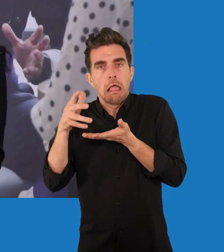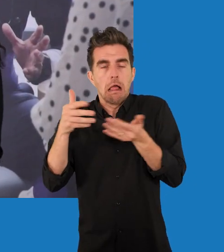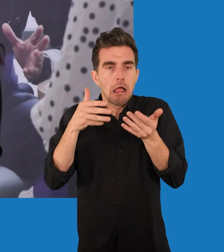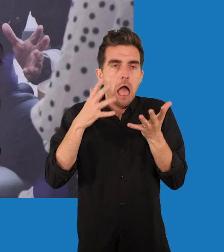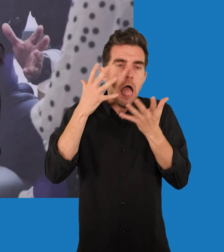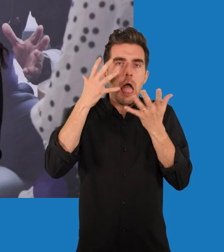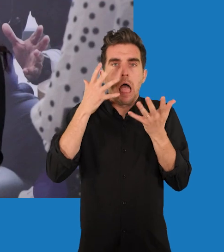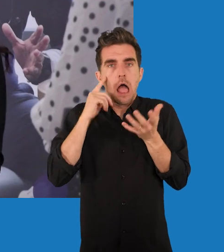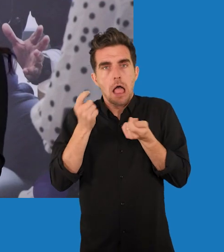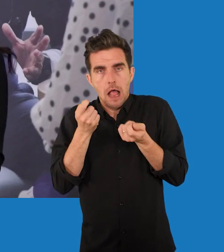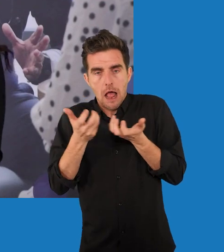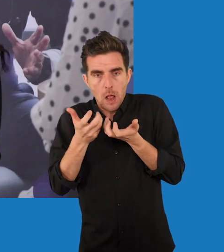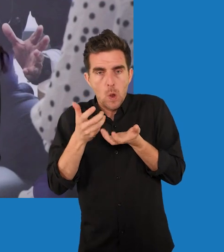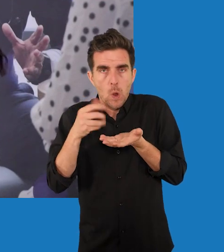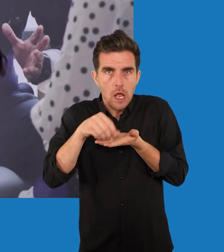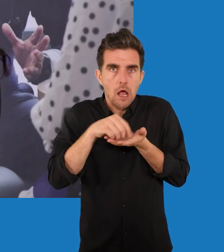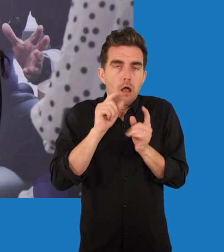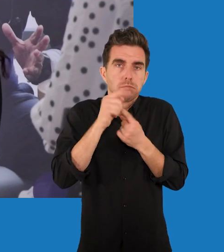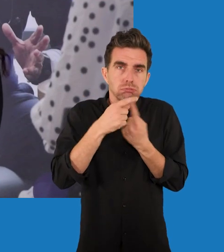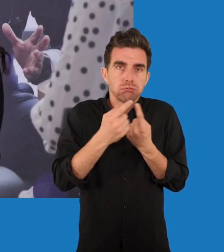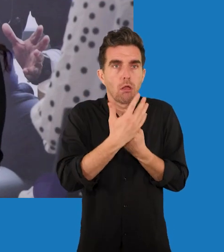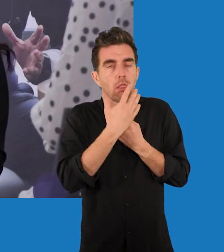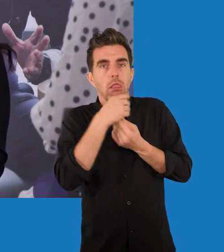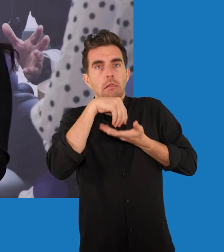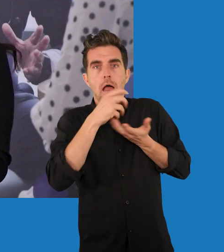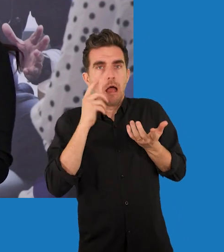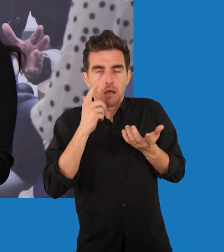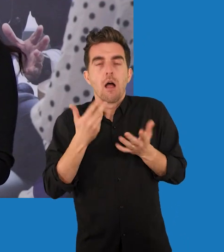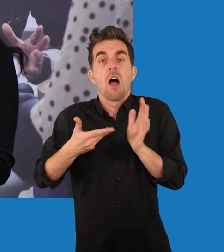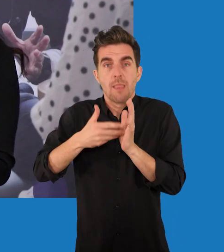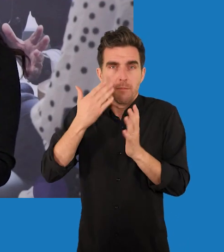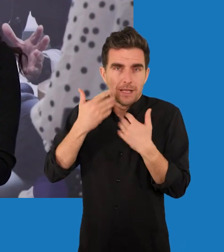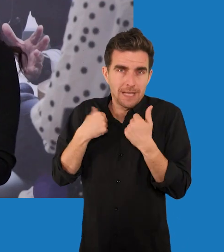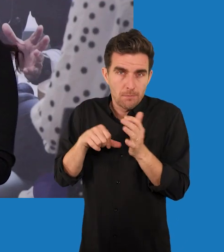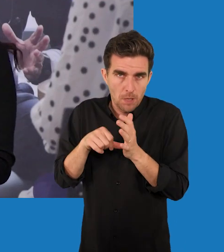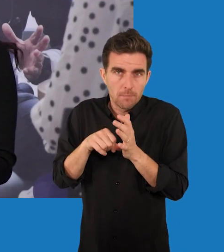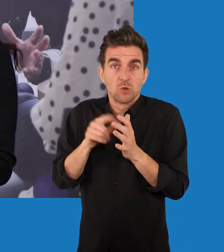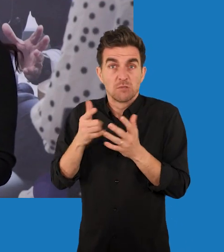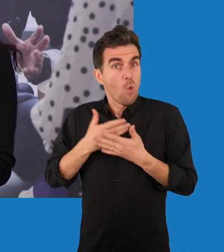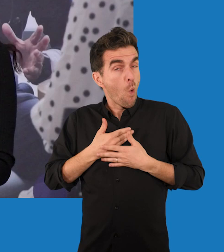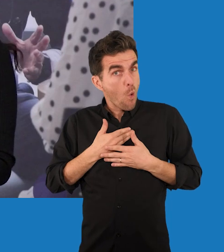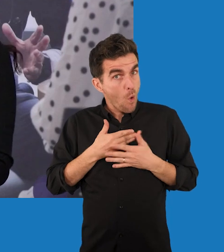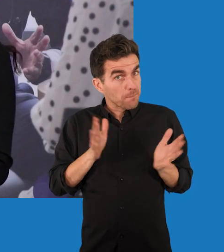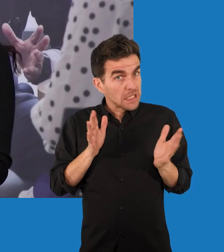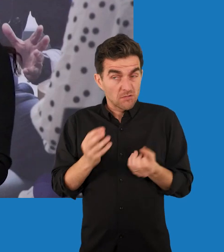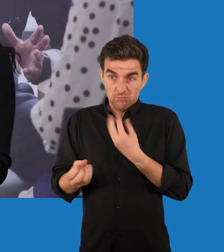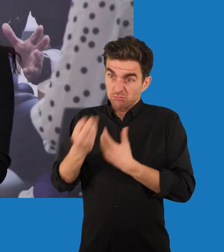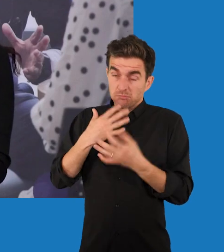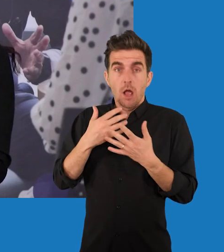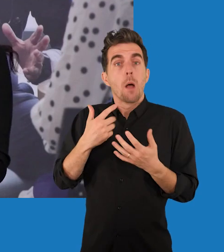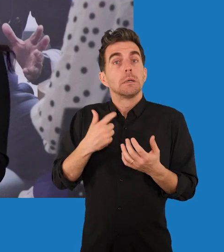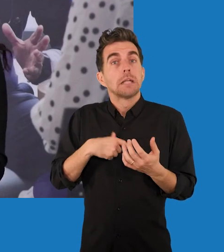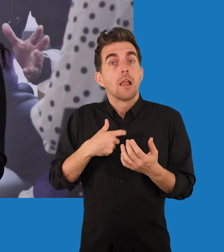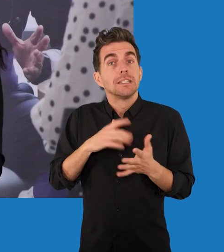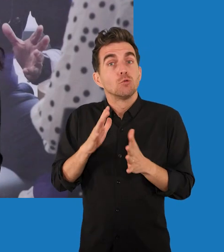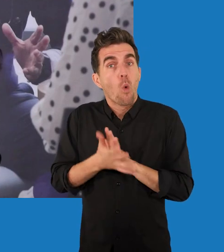little, she was finding that quite overwhelming. Mental health support, she was very open